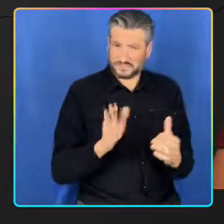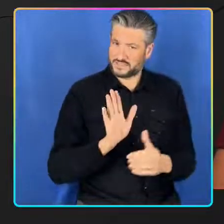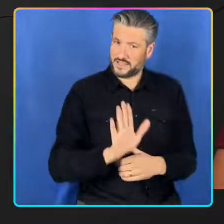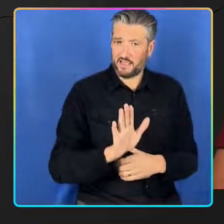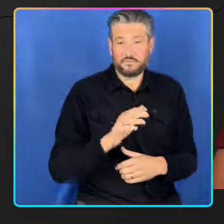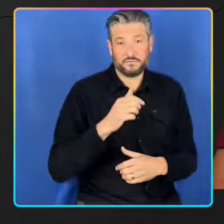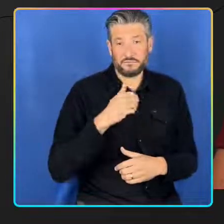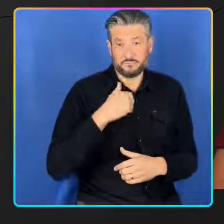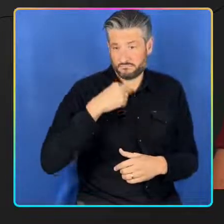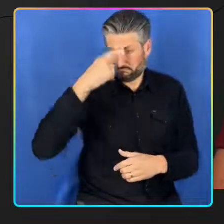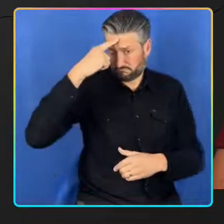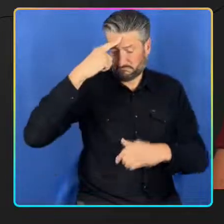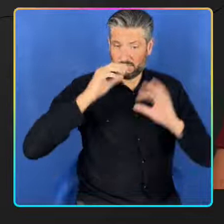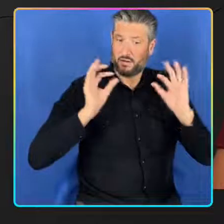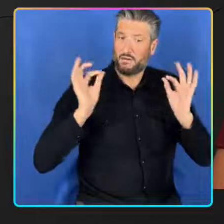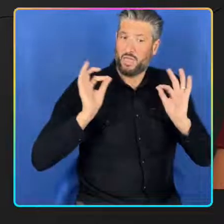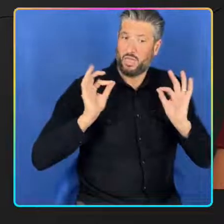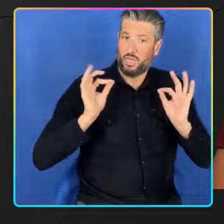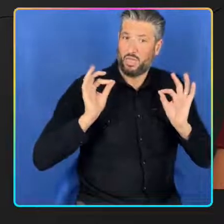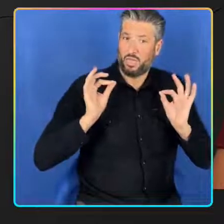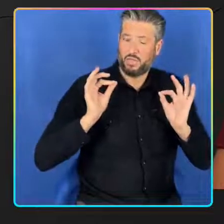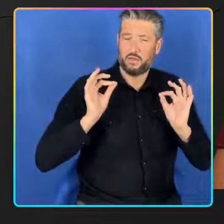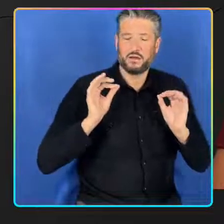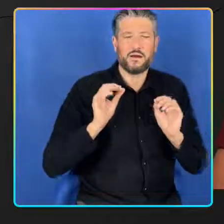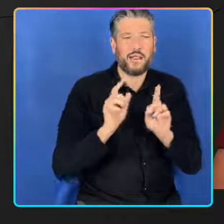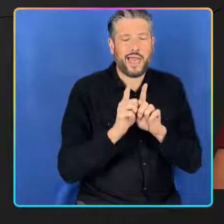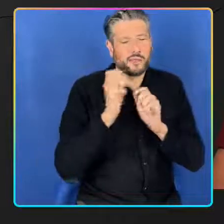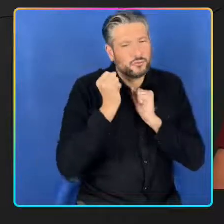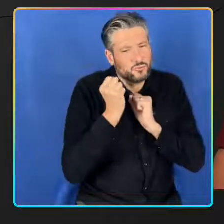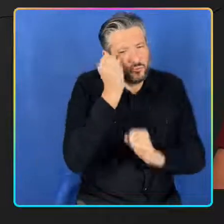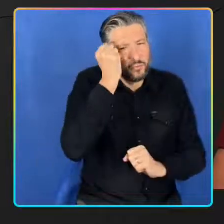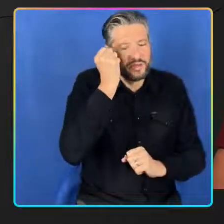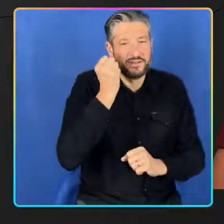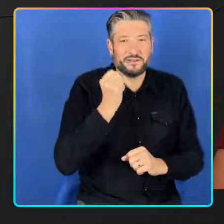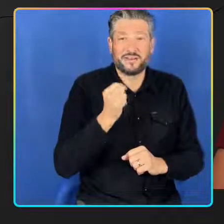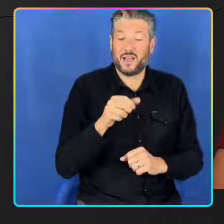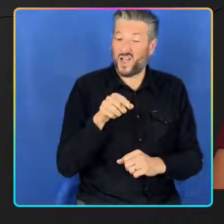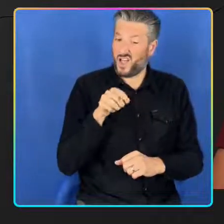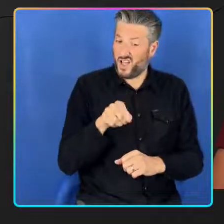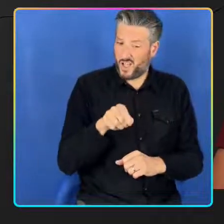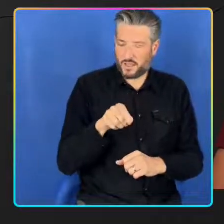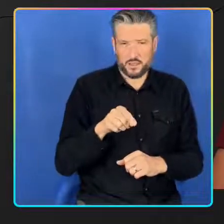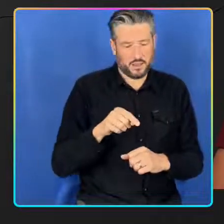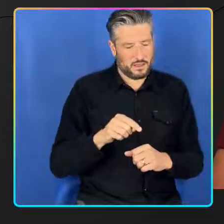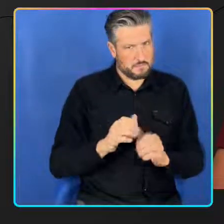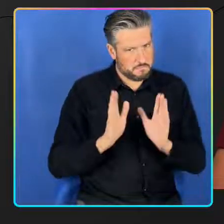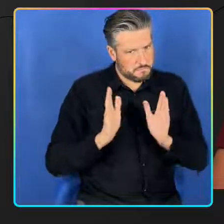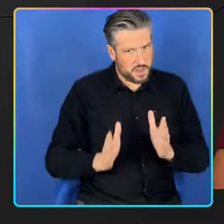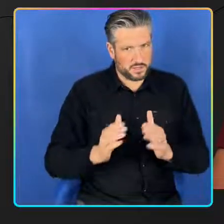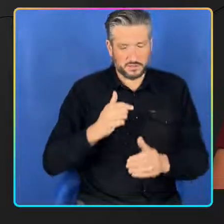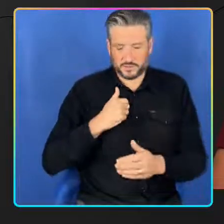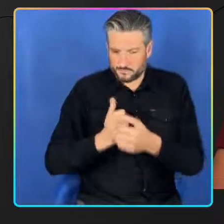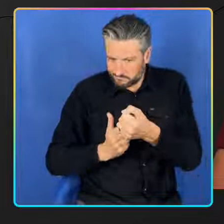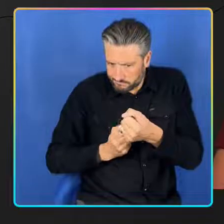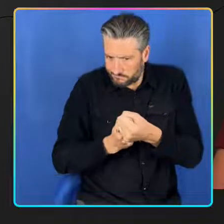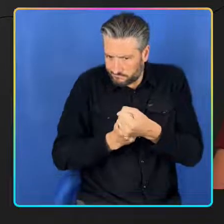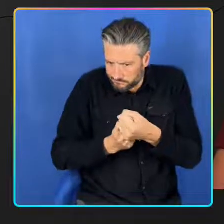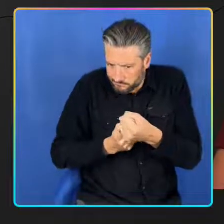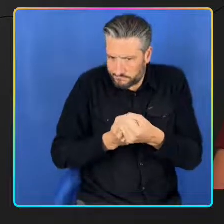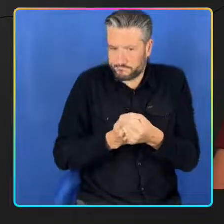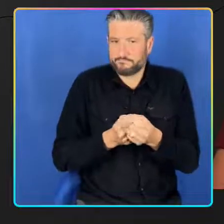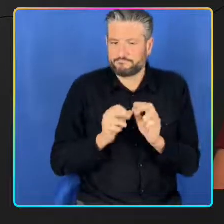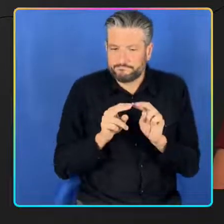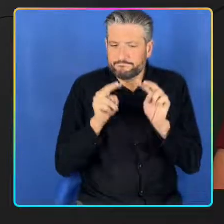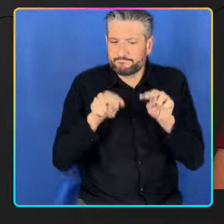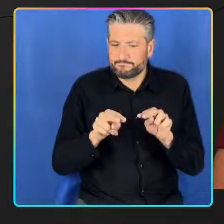set of things, but you always have to babysit it. It's just, it can't handle a lot of variation to, conditions, novel conditions and stuff like that.